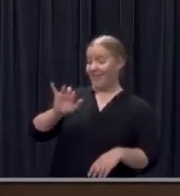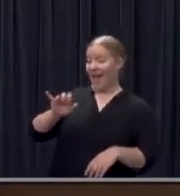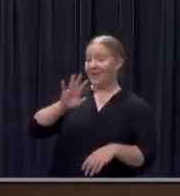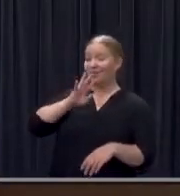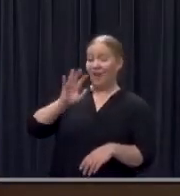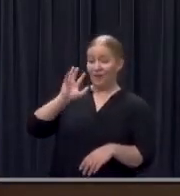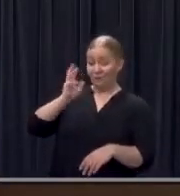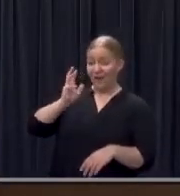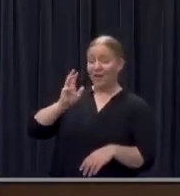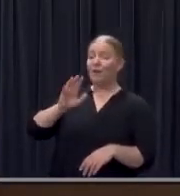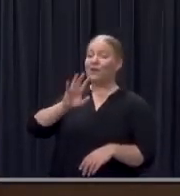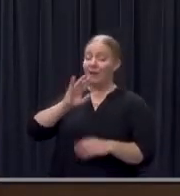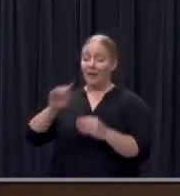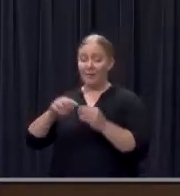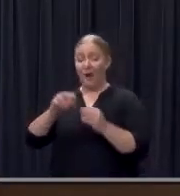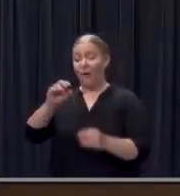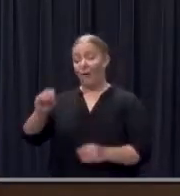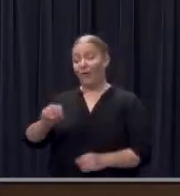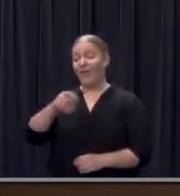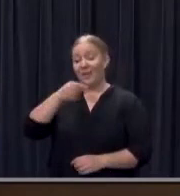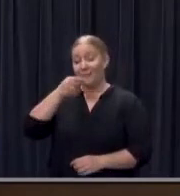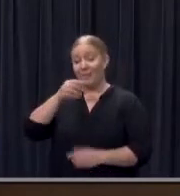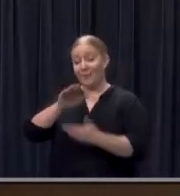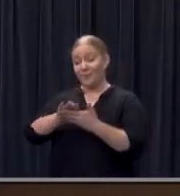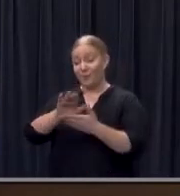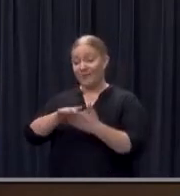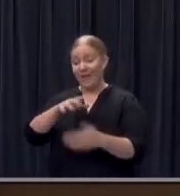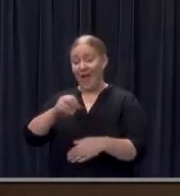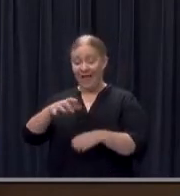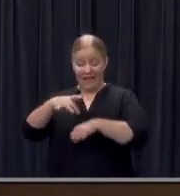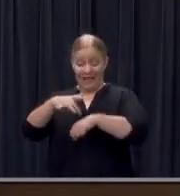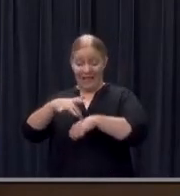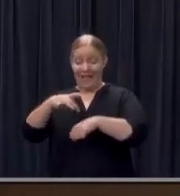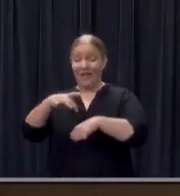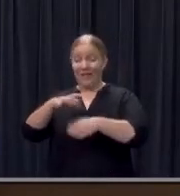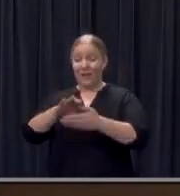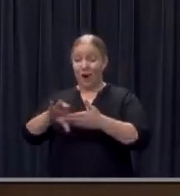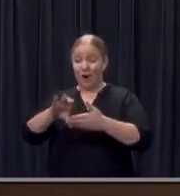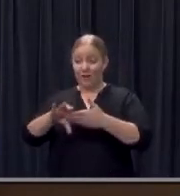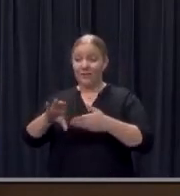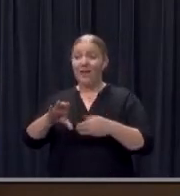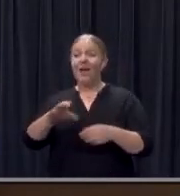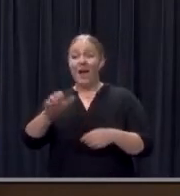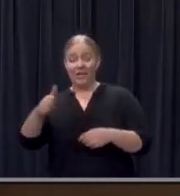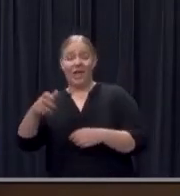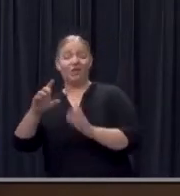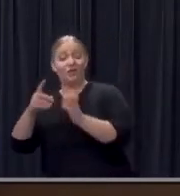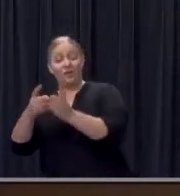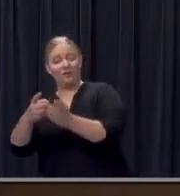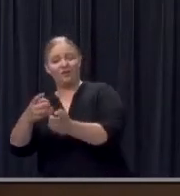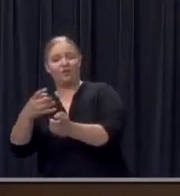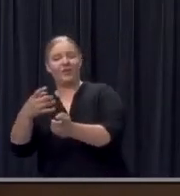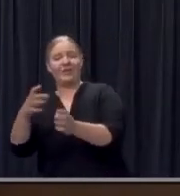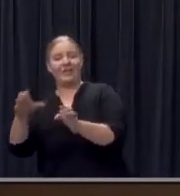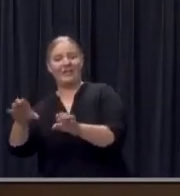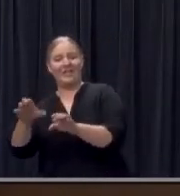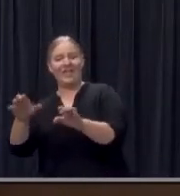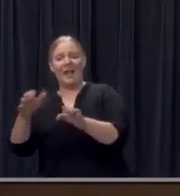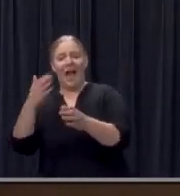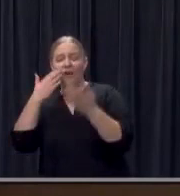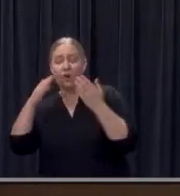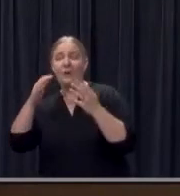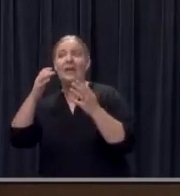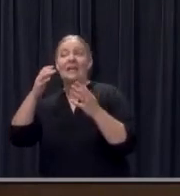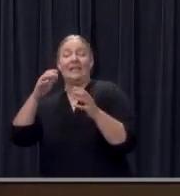they were talking about Olathe Public Schools and the badges, because another district here locally rolled out a similar, I don't know if it's the same brand or